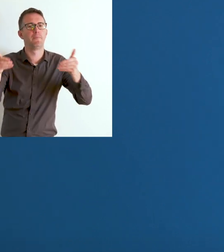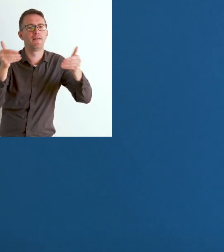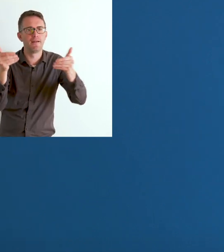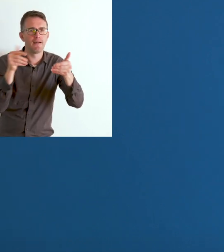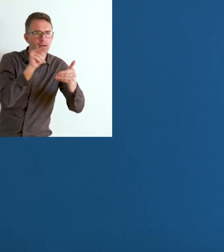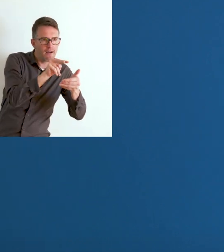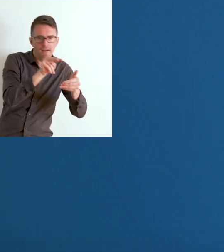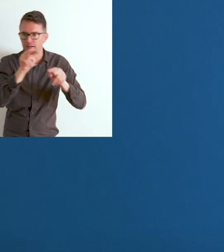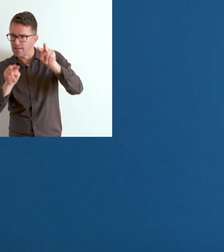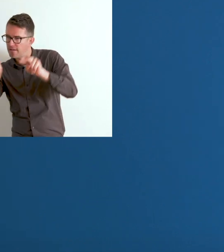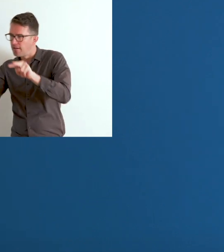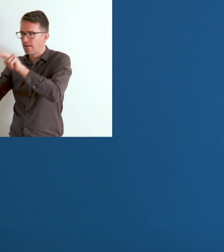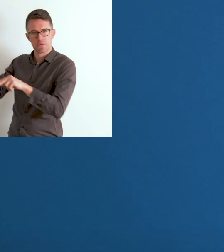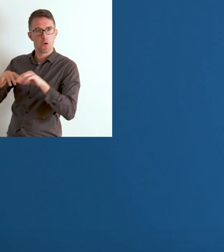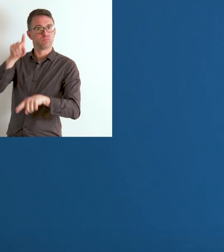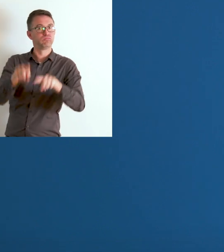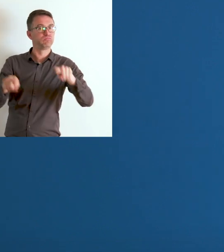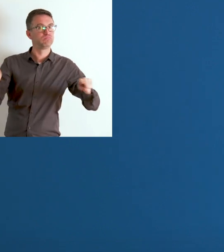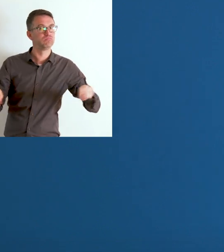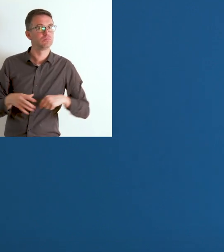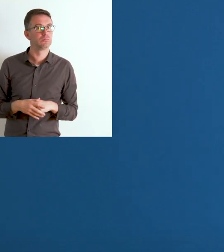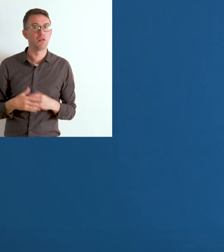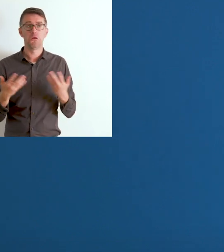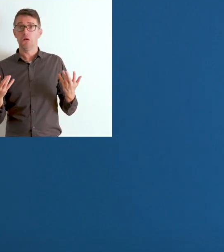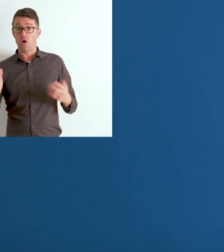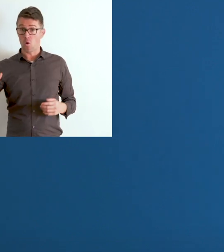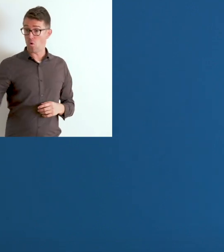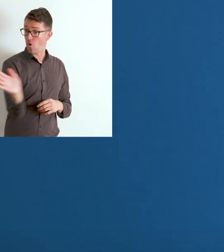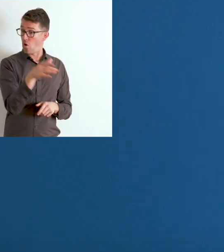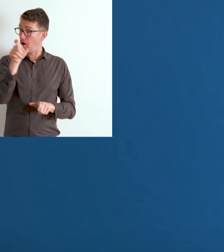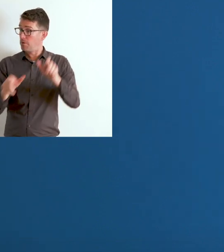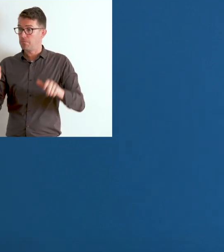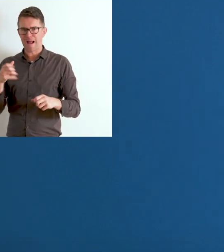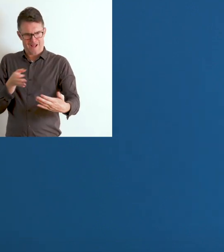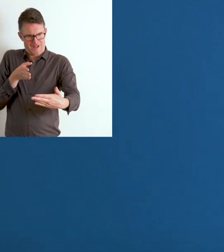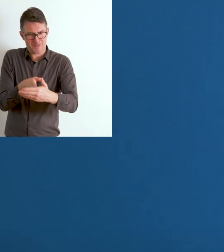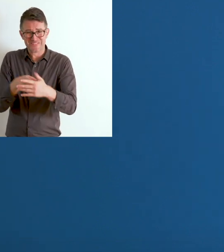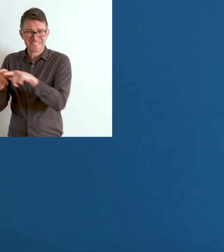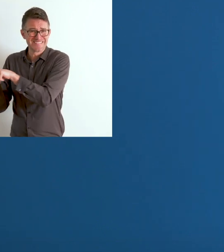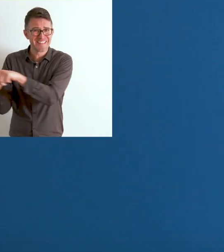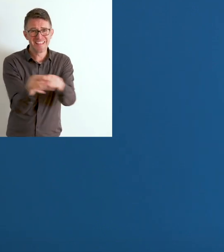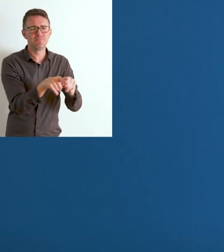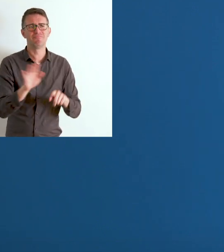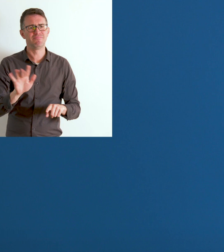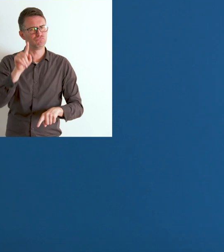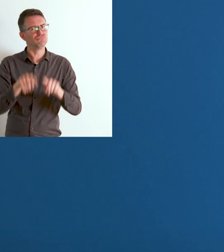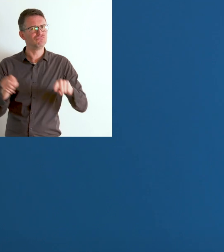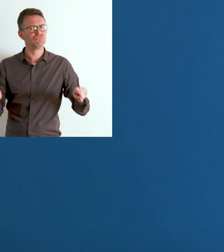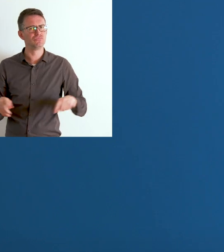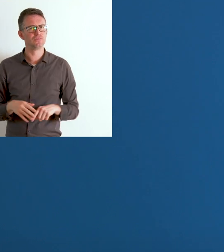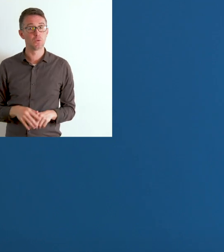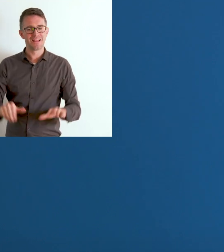the majority, but not all, persons with limitations in these basic actions. Those 6 domains